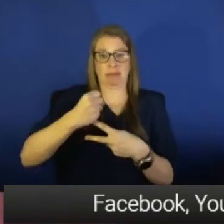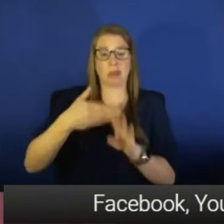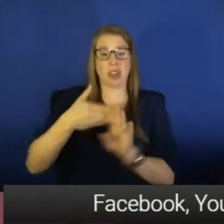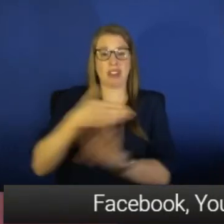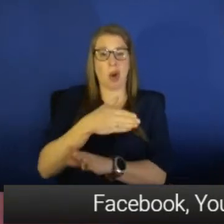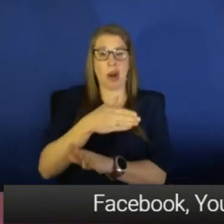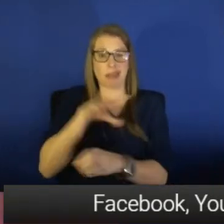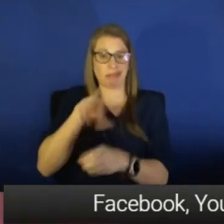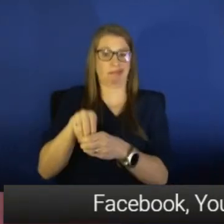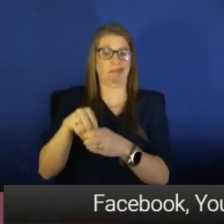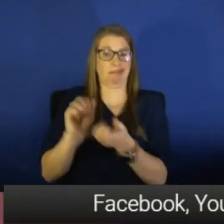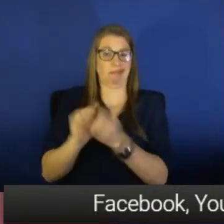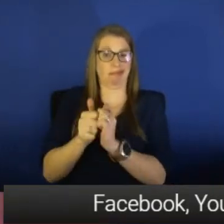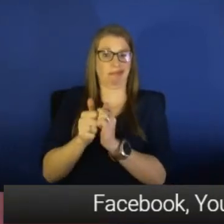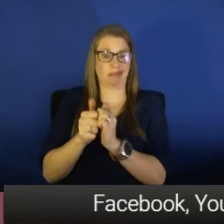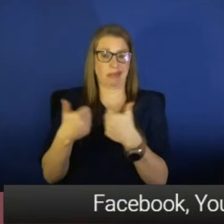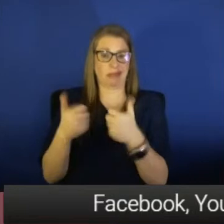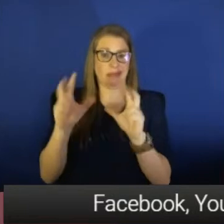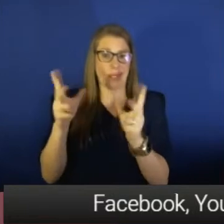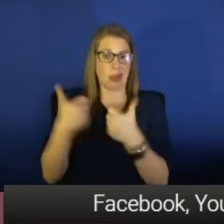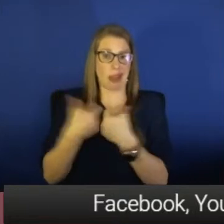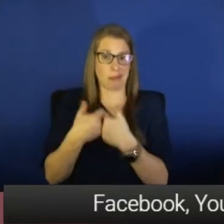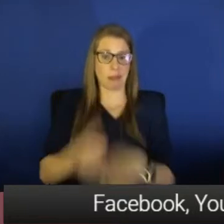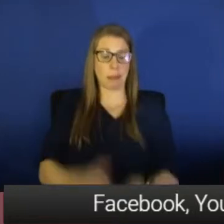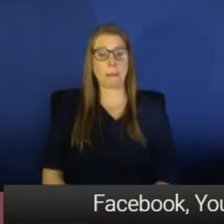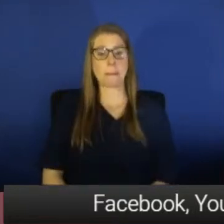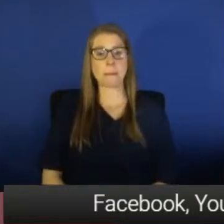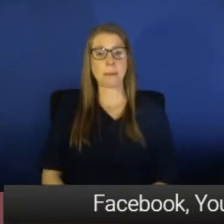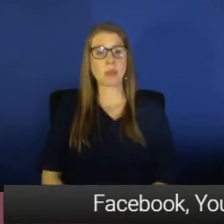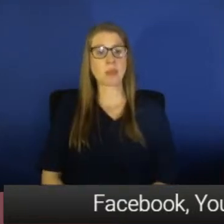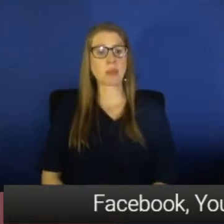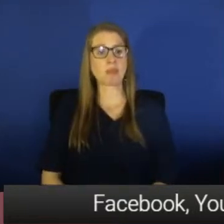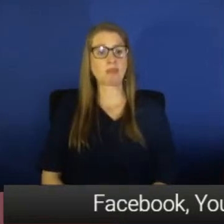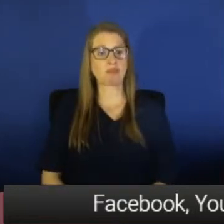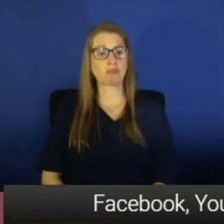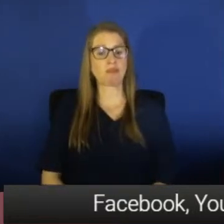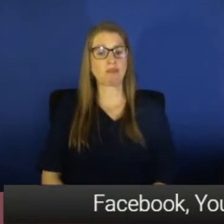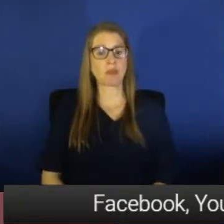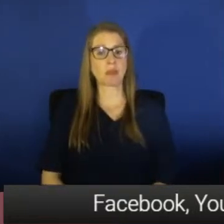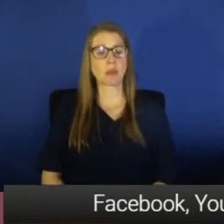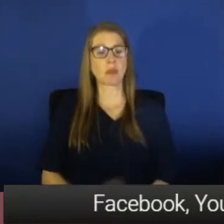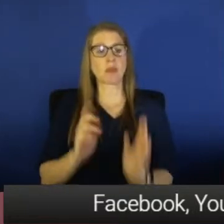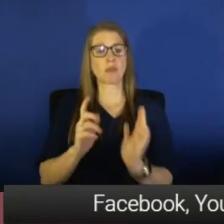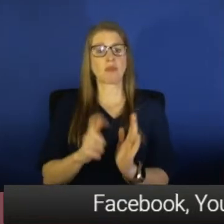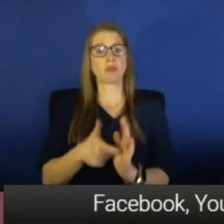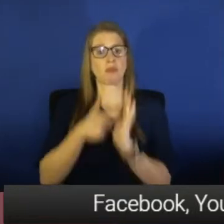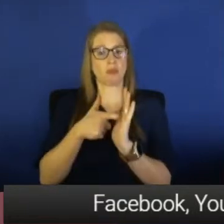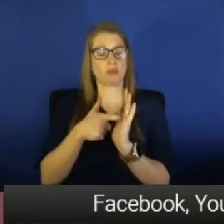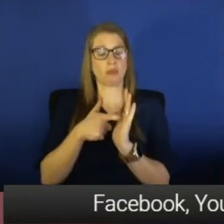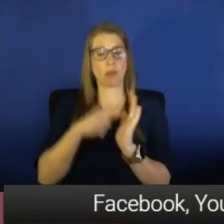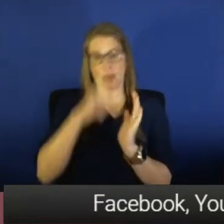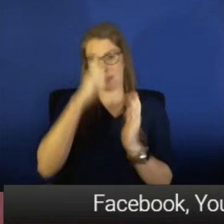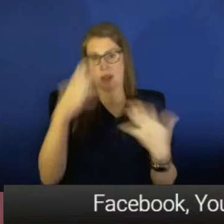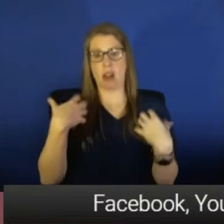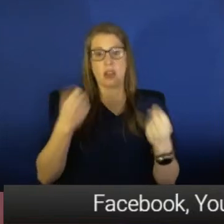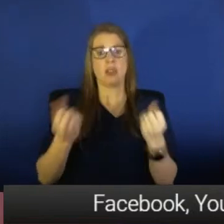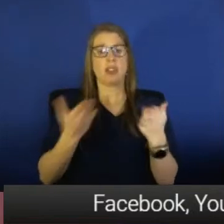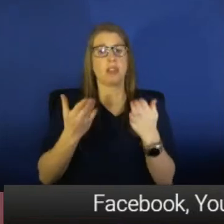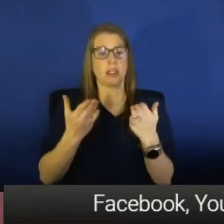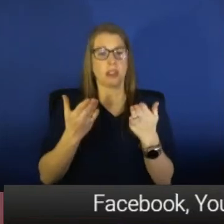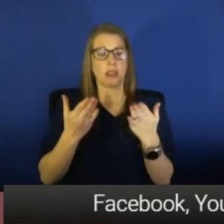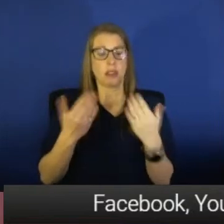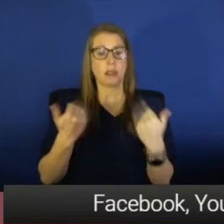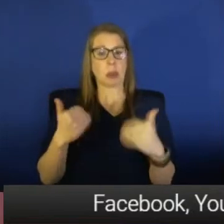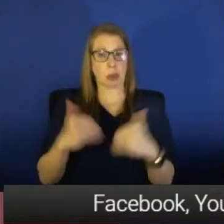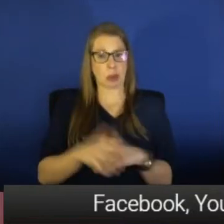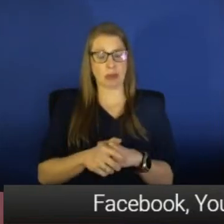we've certainly seen a demand for mental health services within our student population growing, honestly,